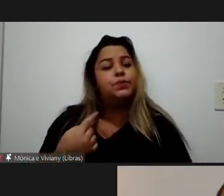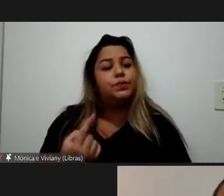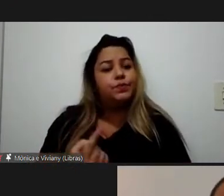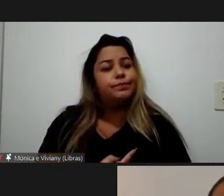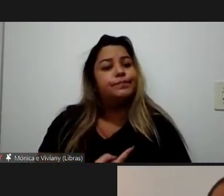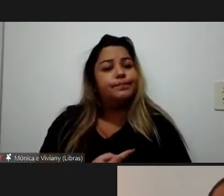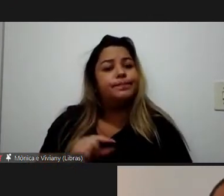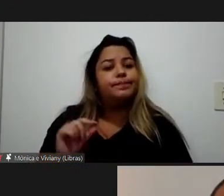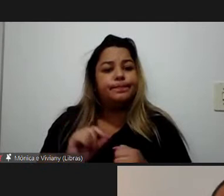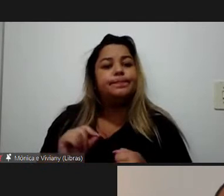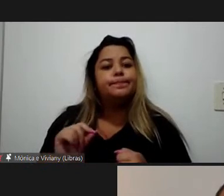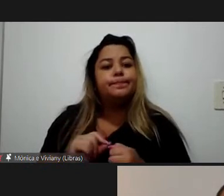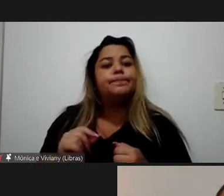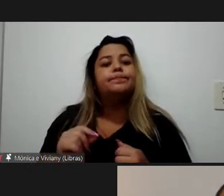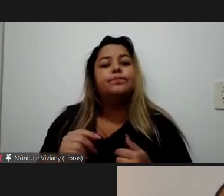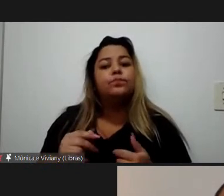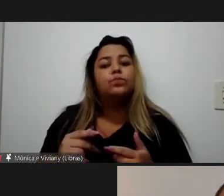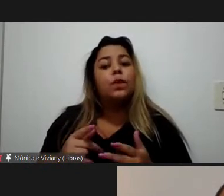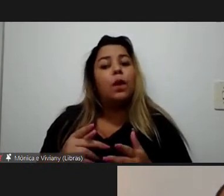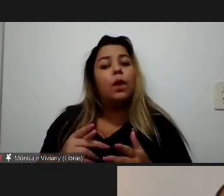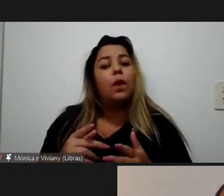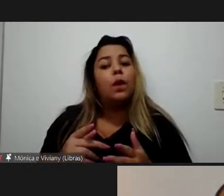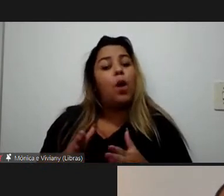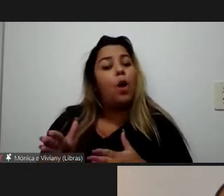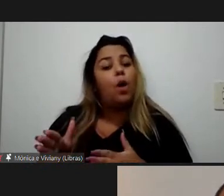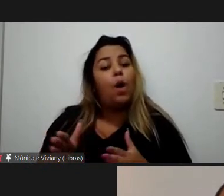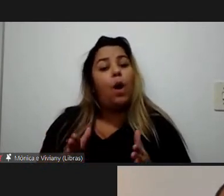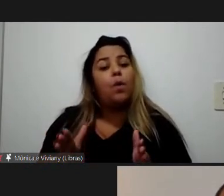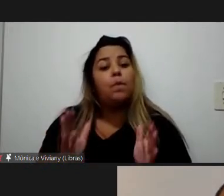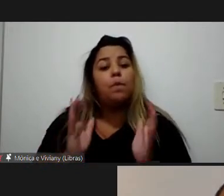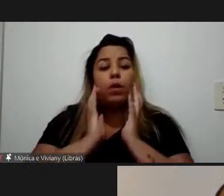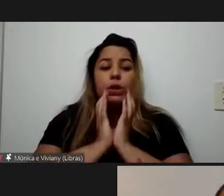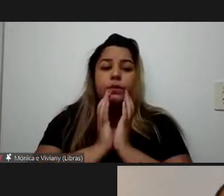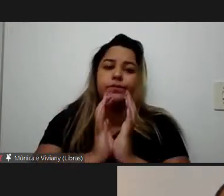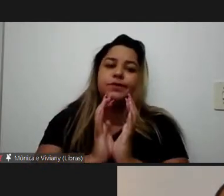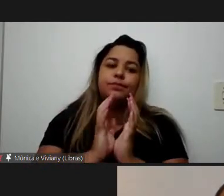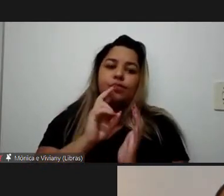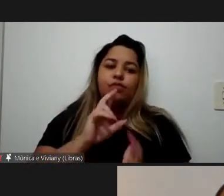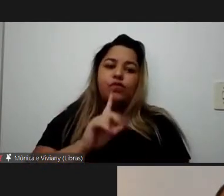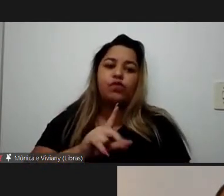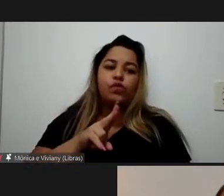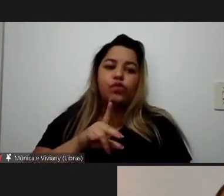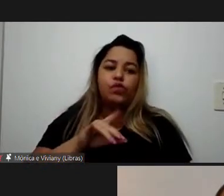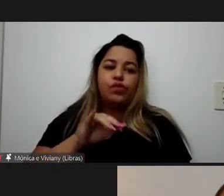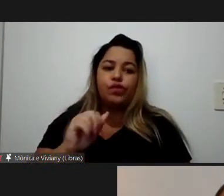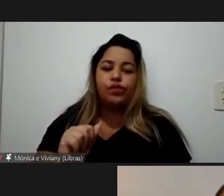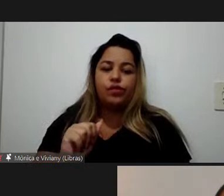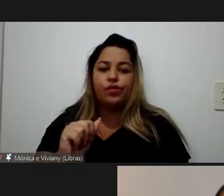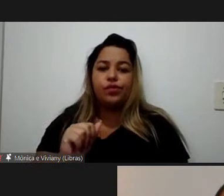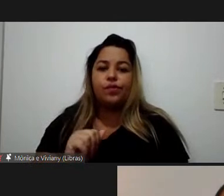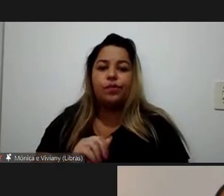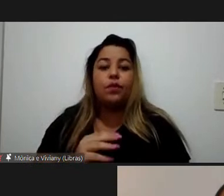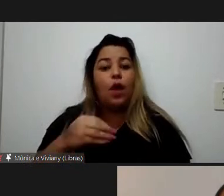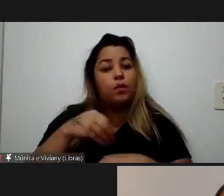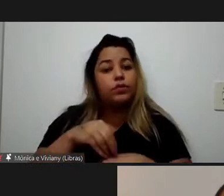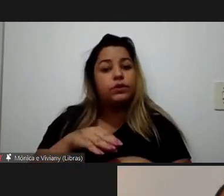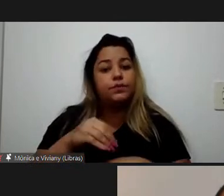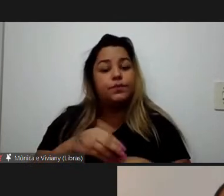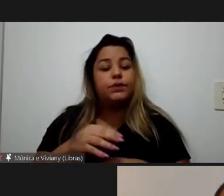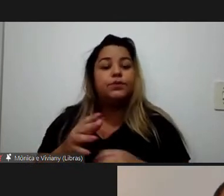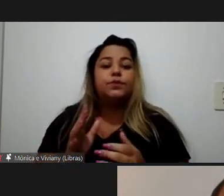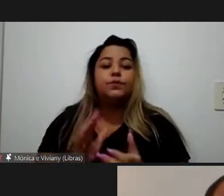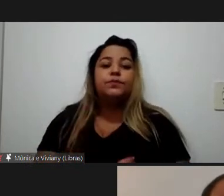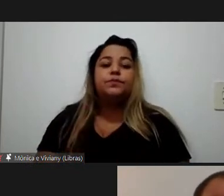of disease. We have to have this perspective with a multi-workforce with